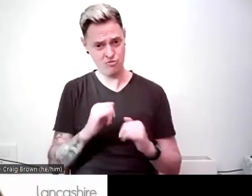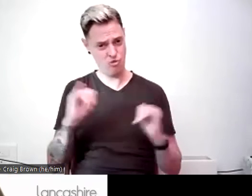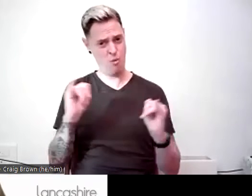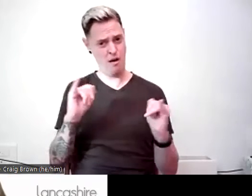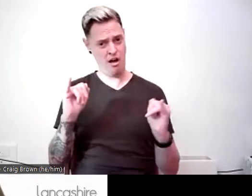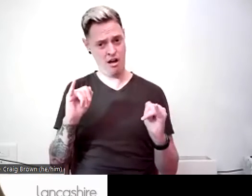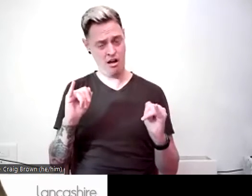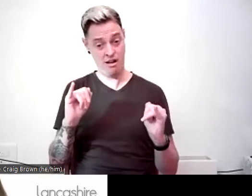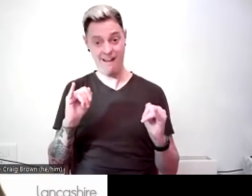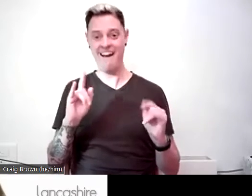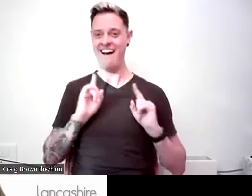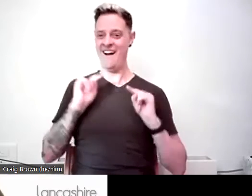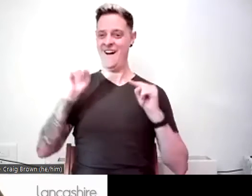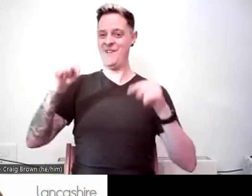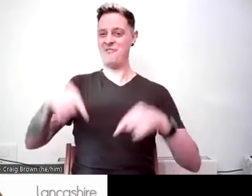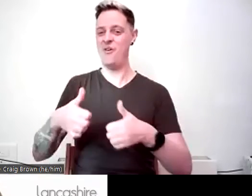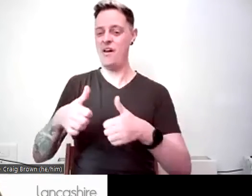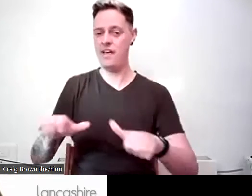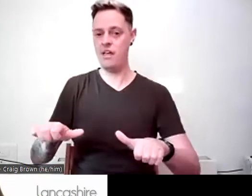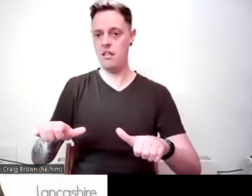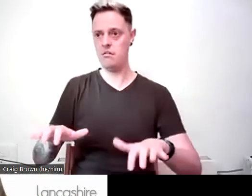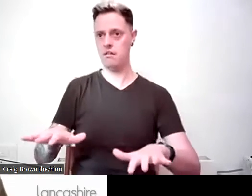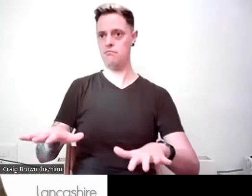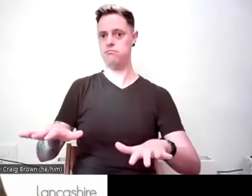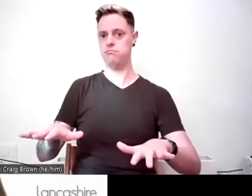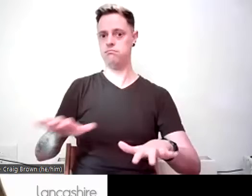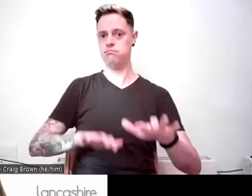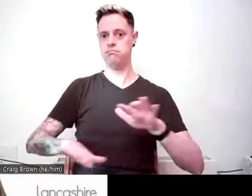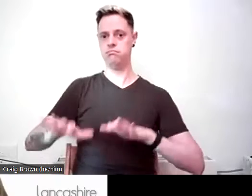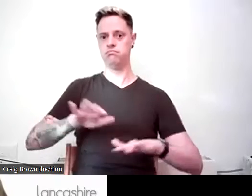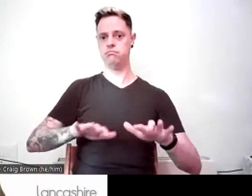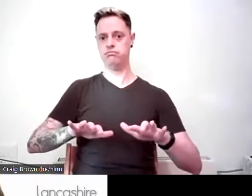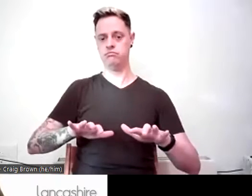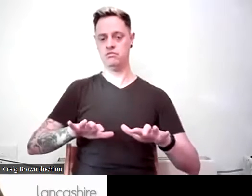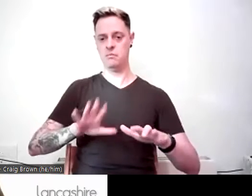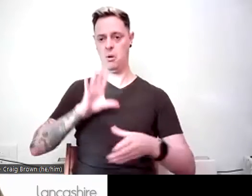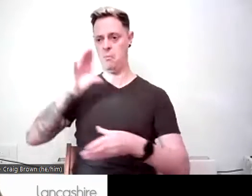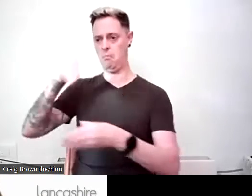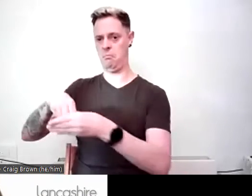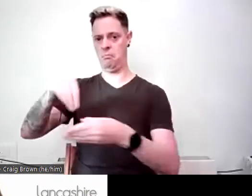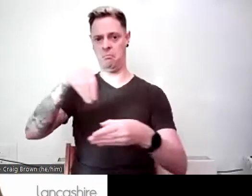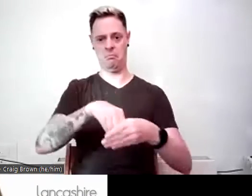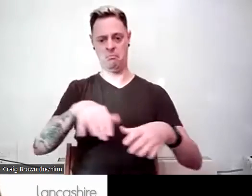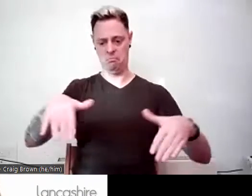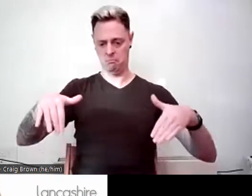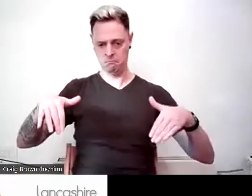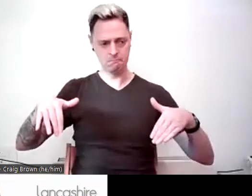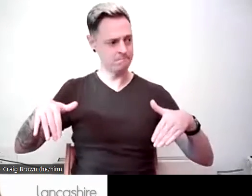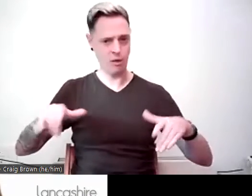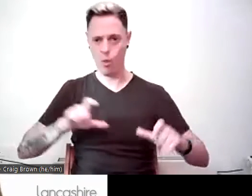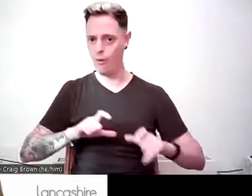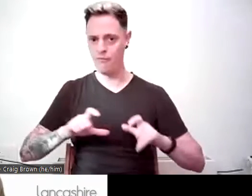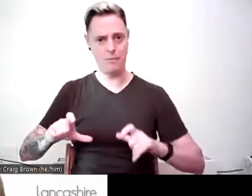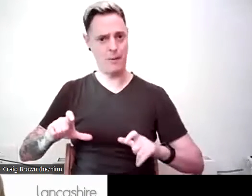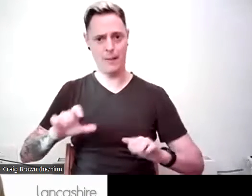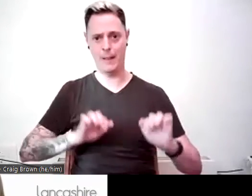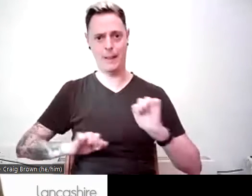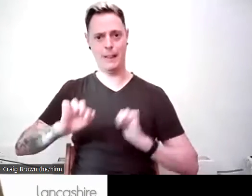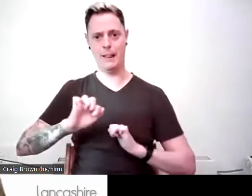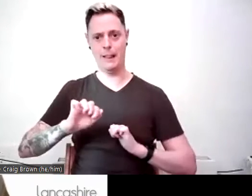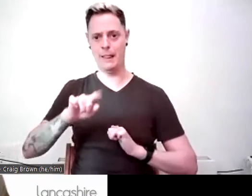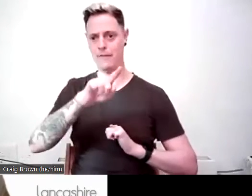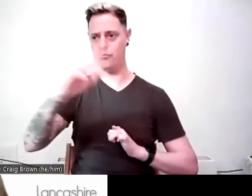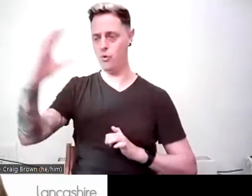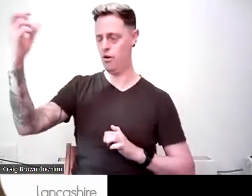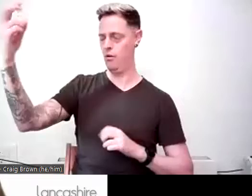it's like, I've come here for healing, and now I'm just sort of being put into this very uncomfortable situation. I feel like there's a spotlight on me. I